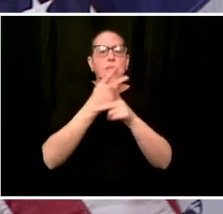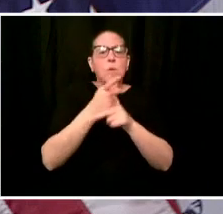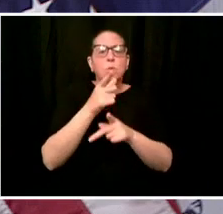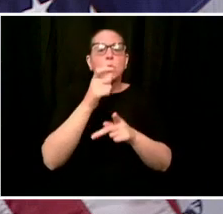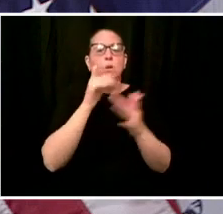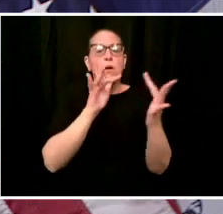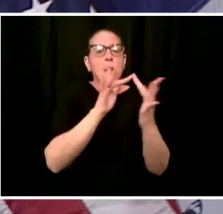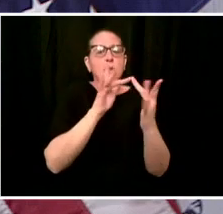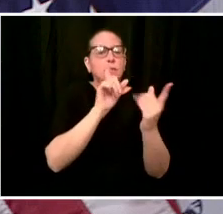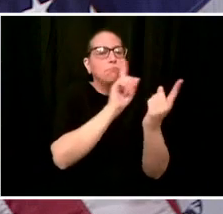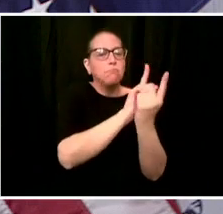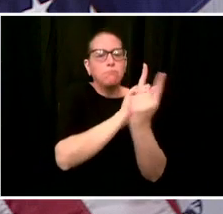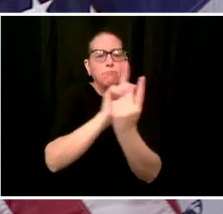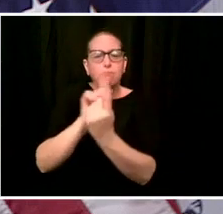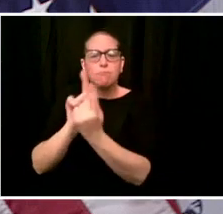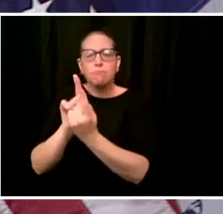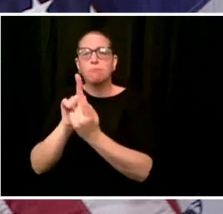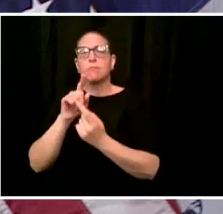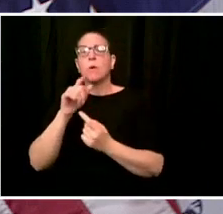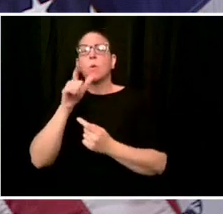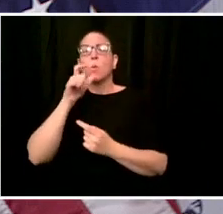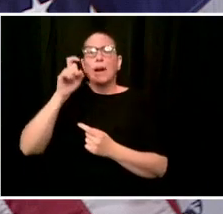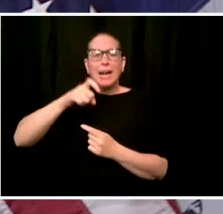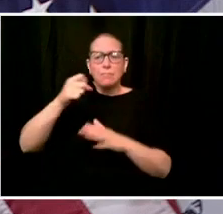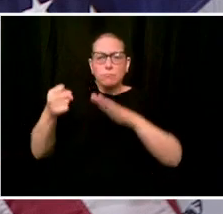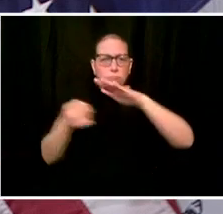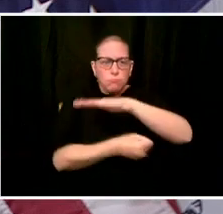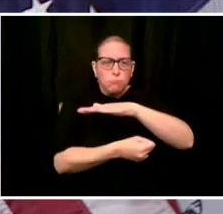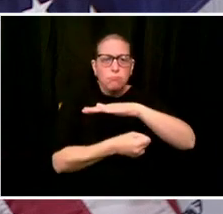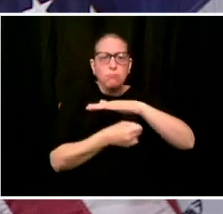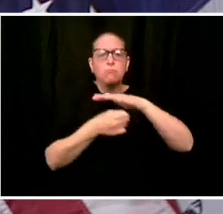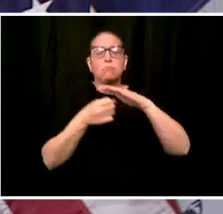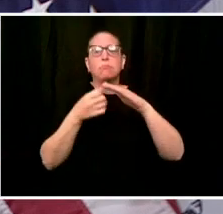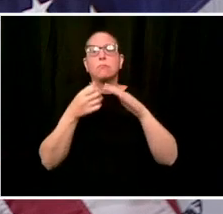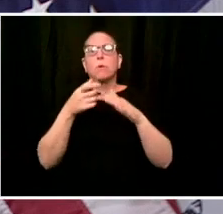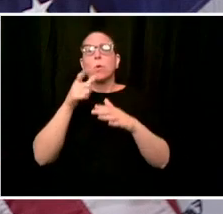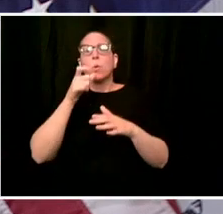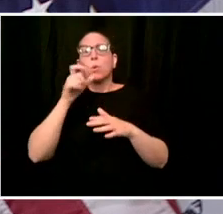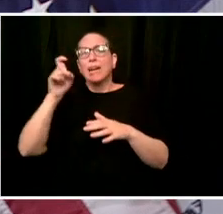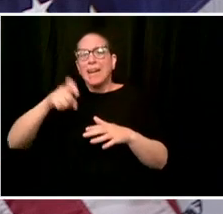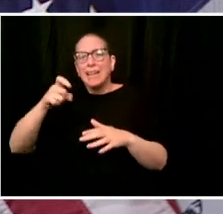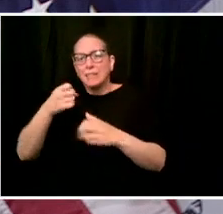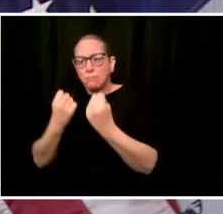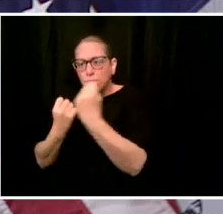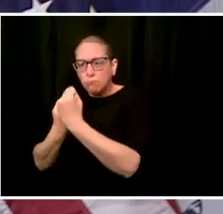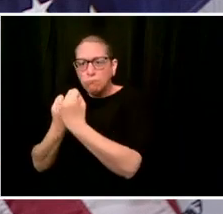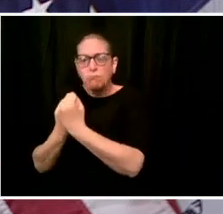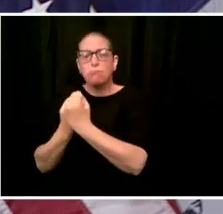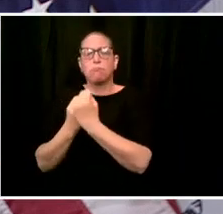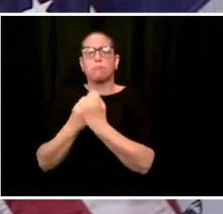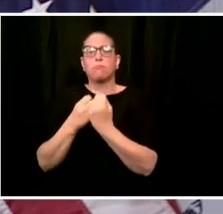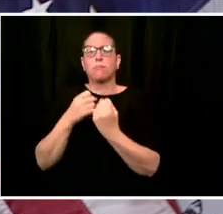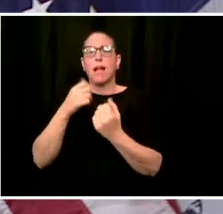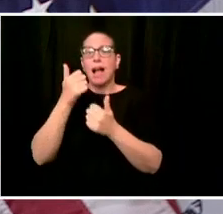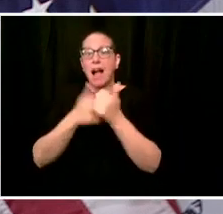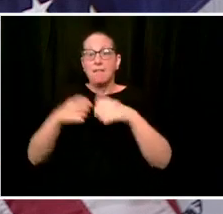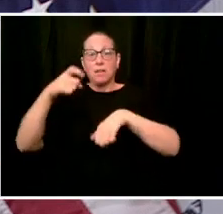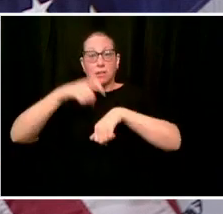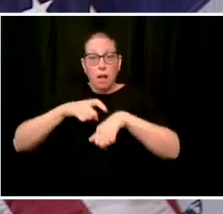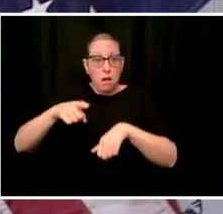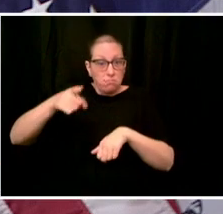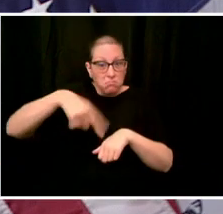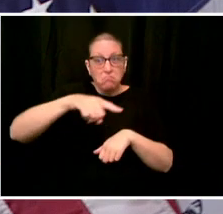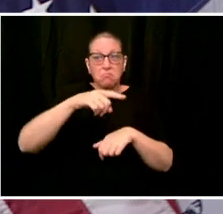needs special support, and they get that support. Every time you do that, you're saving lives because you're cutting off the spread